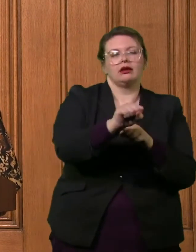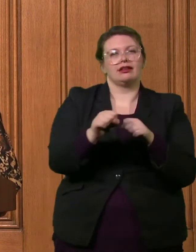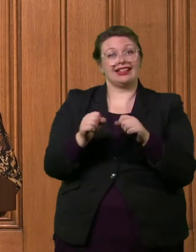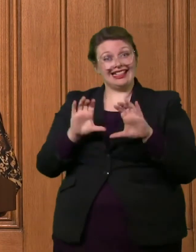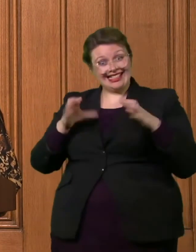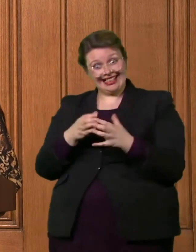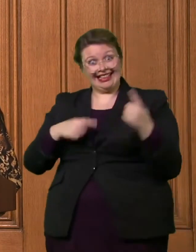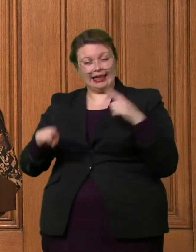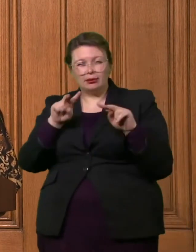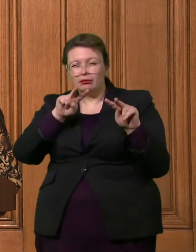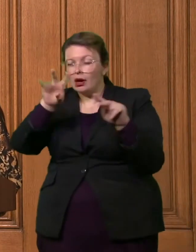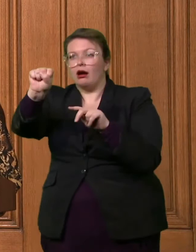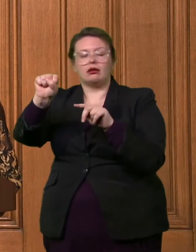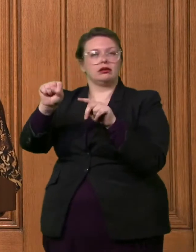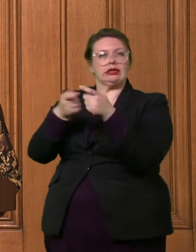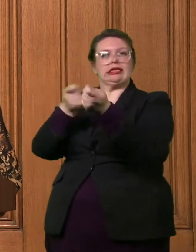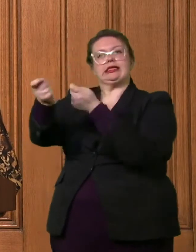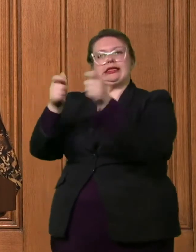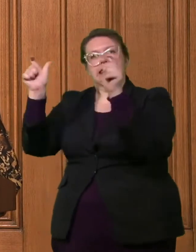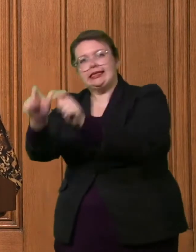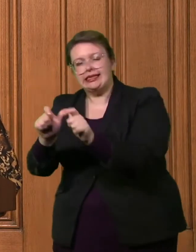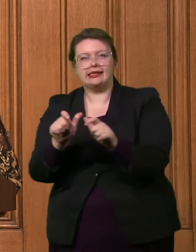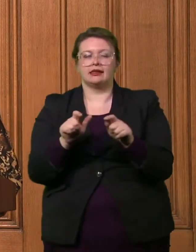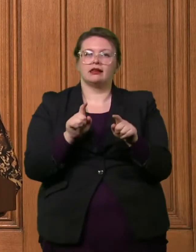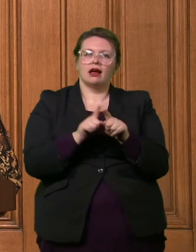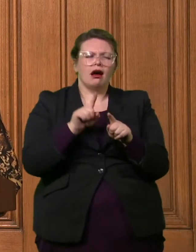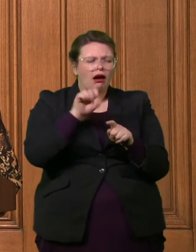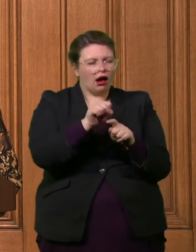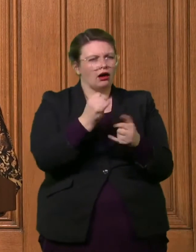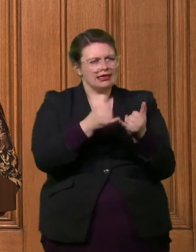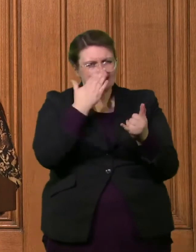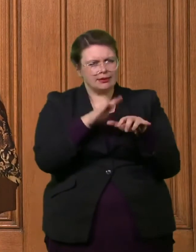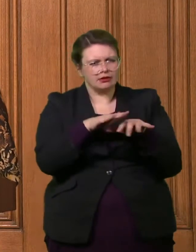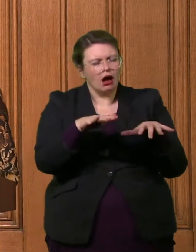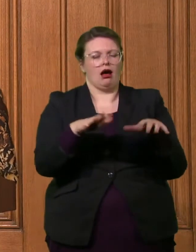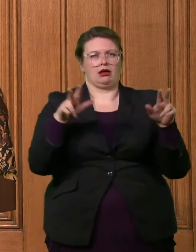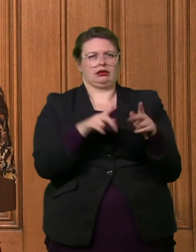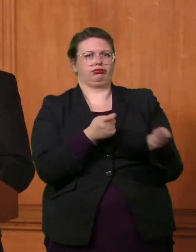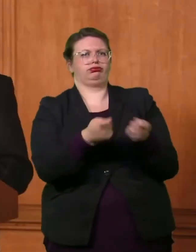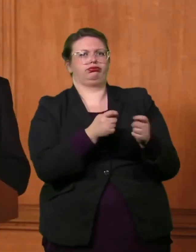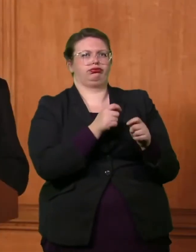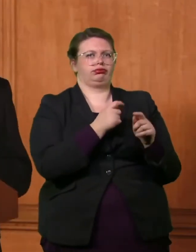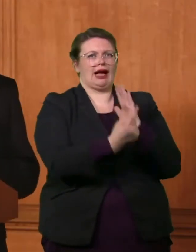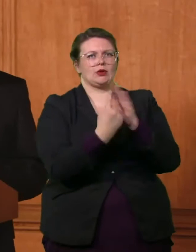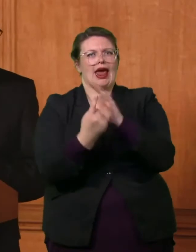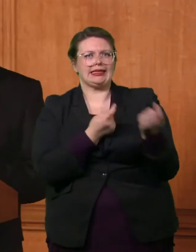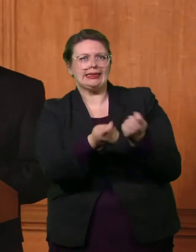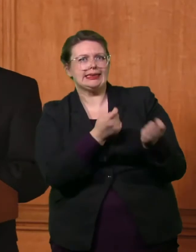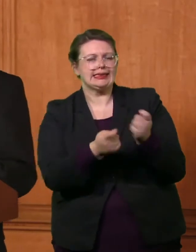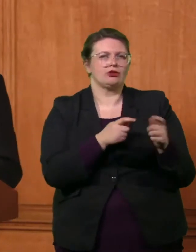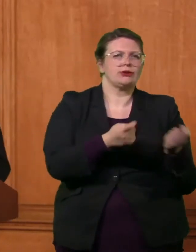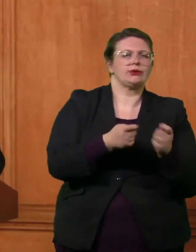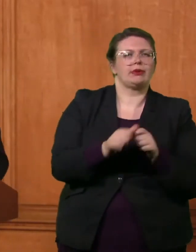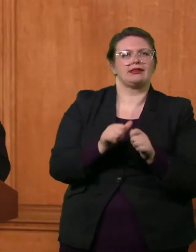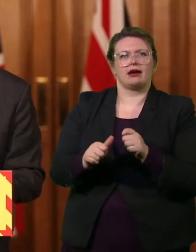cases, contact trace in those areas and support people in isolation. Thanks very much. And JVT? Nothing to add, Secretary of State. Thank